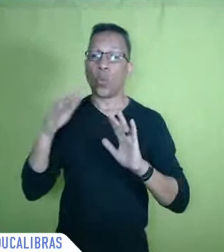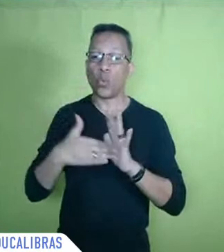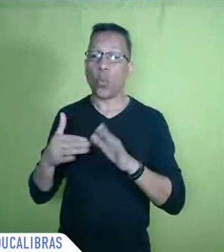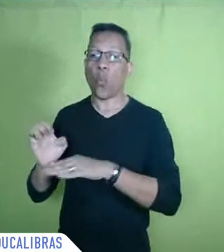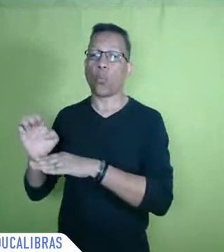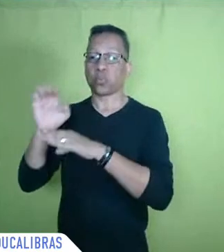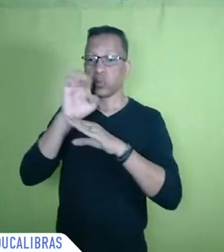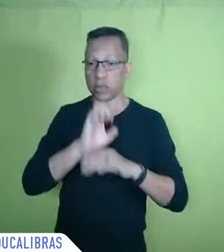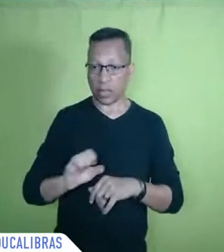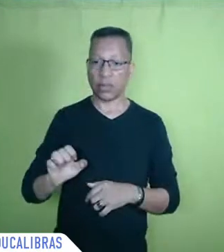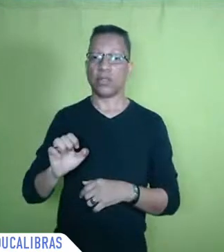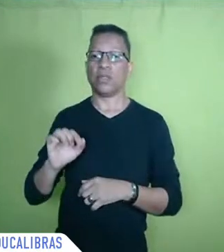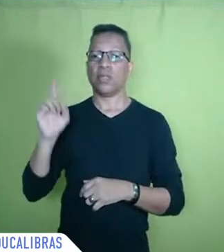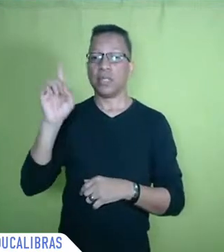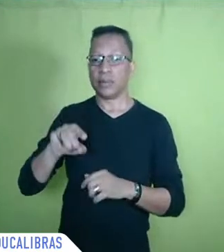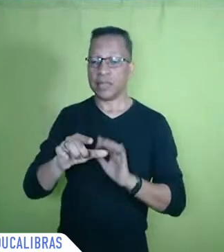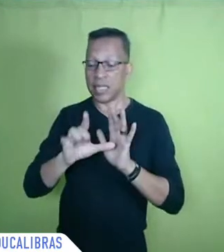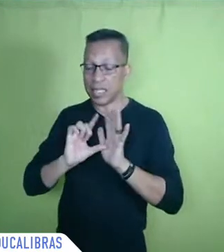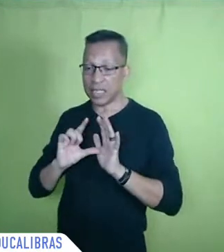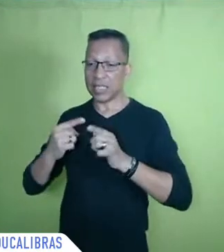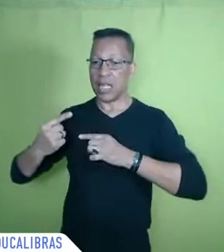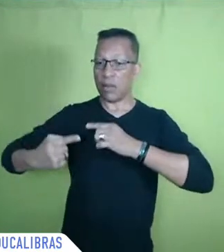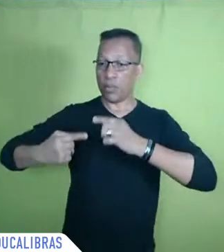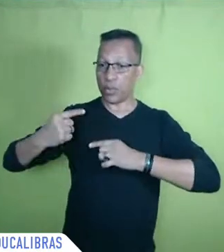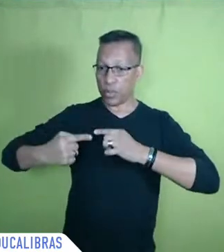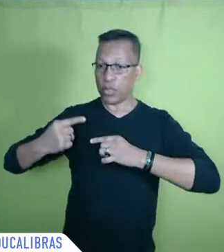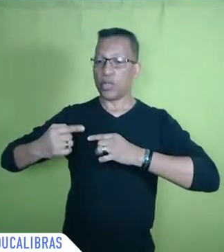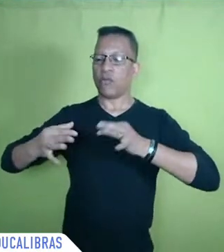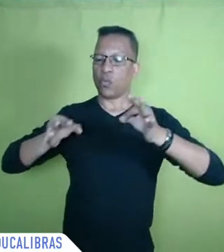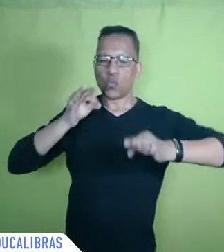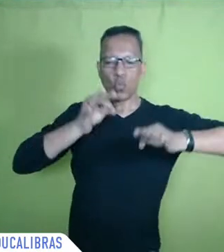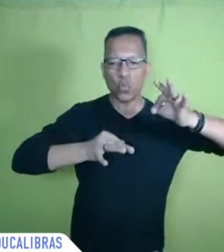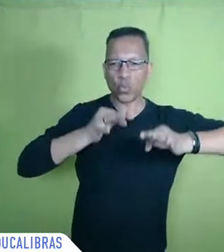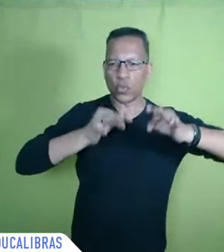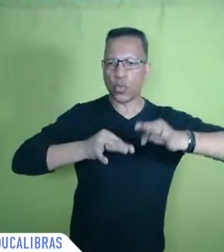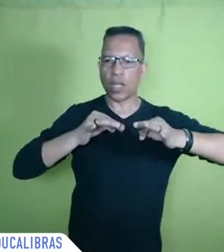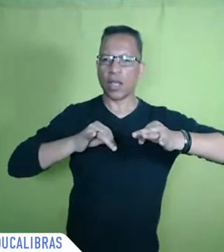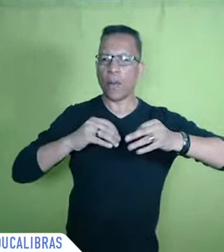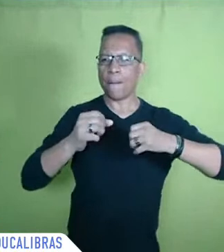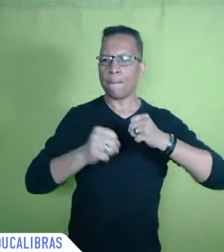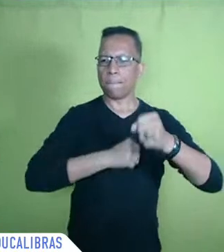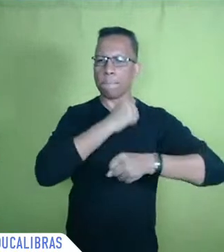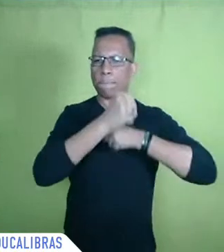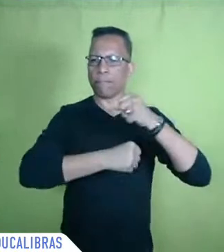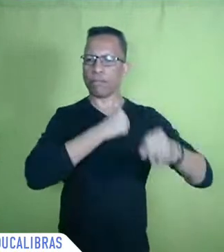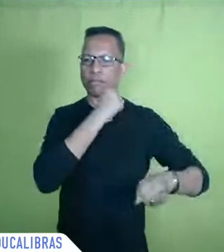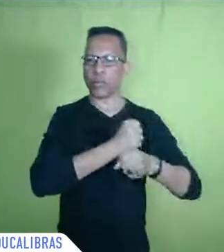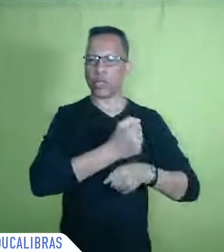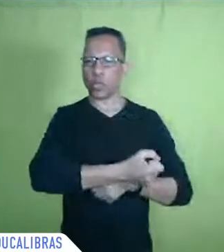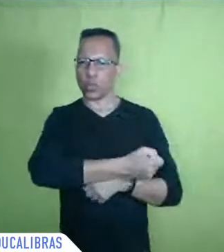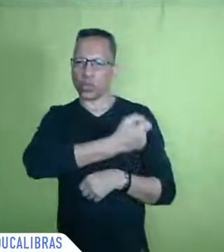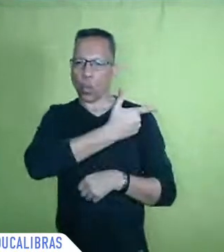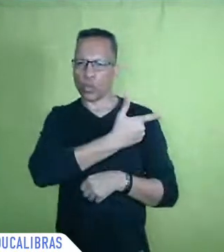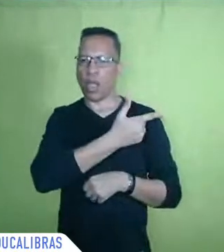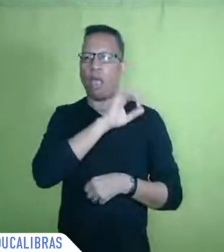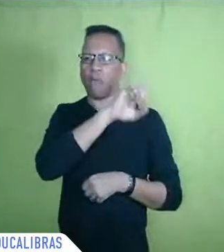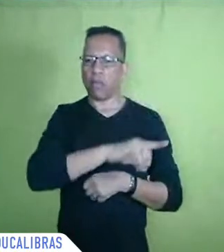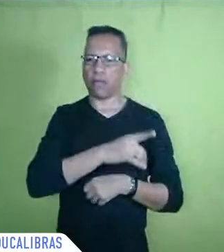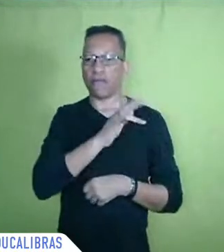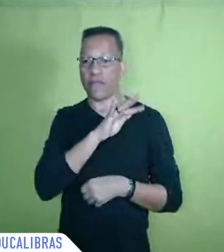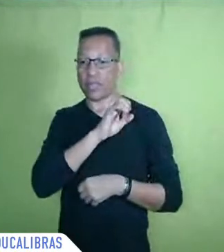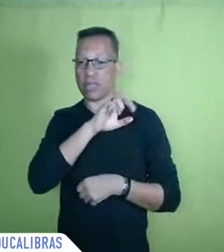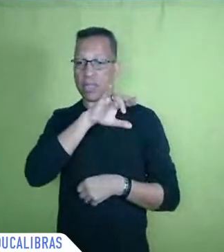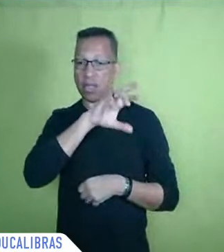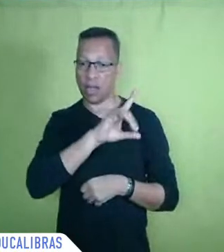down in history as the communist who defeated the largest dynasty in the state, the Sarney family. Before his